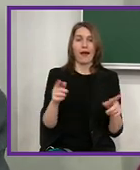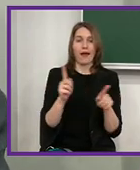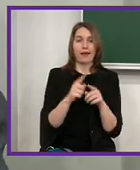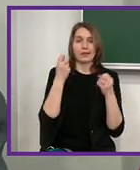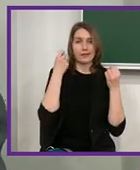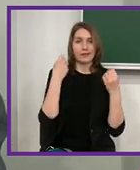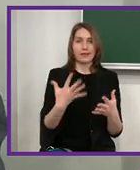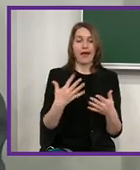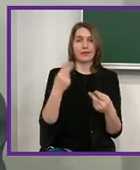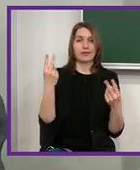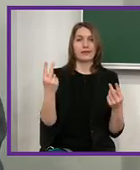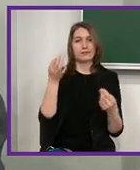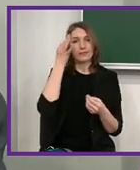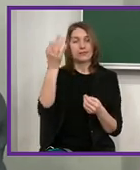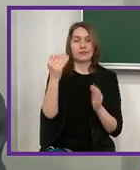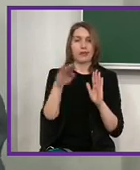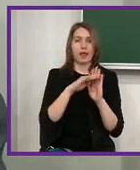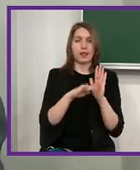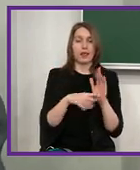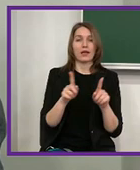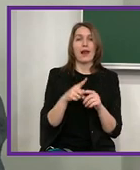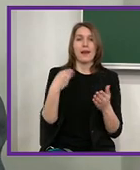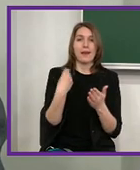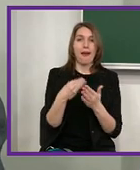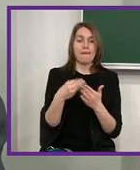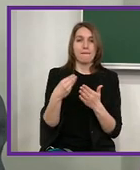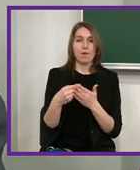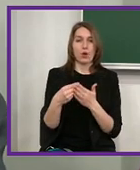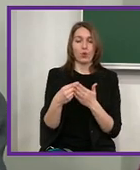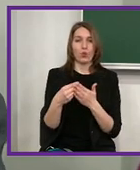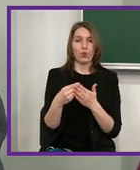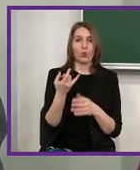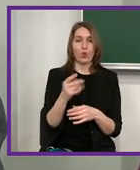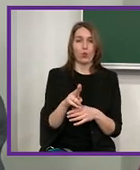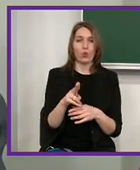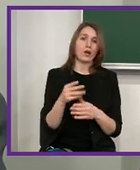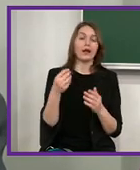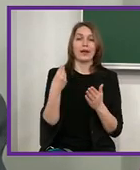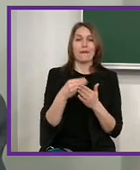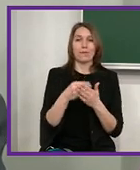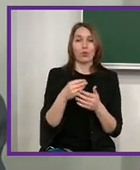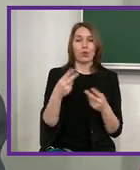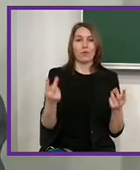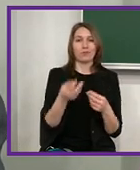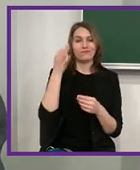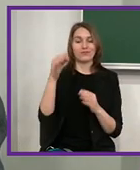that purchasers would be expected to address human rights risks if they were going to be,